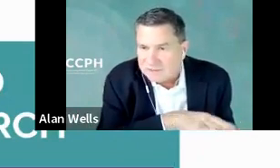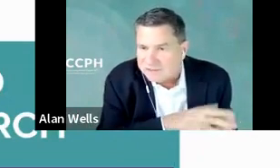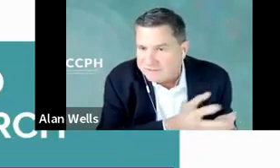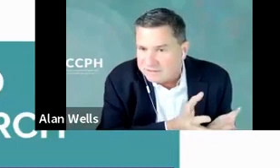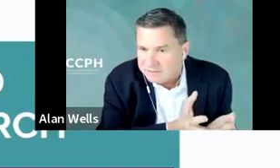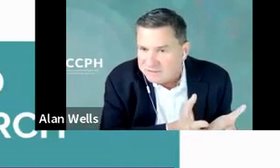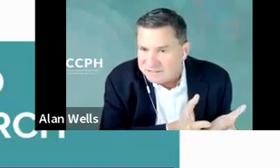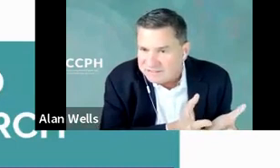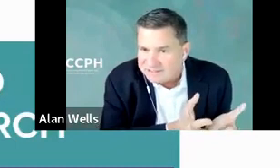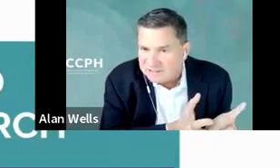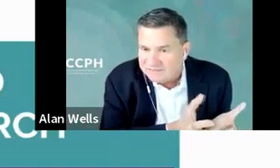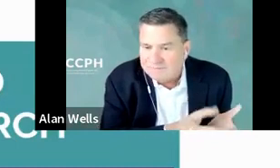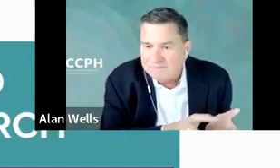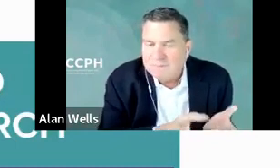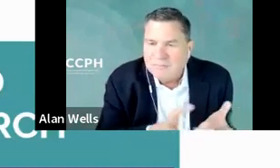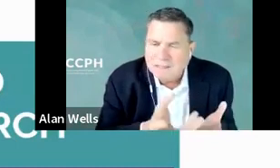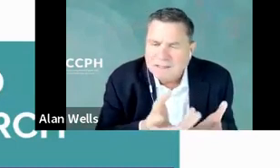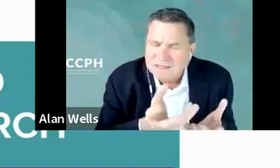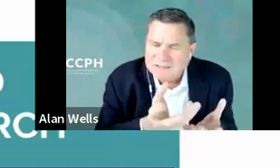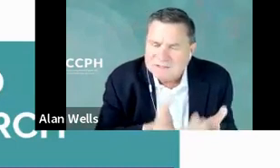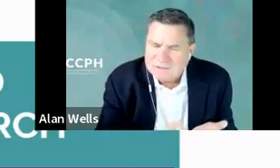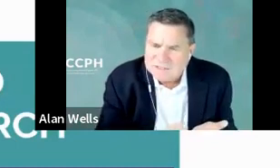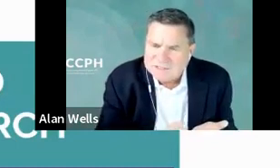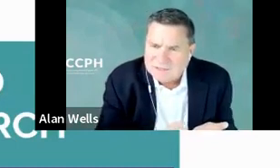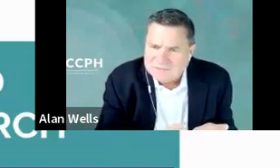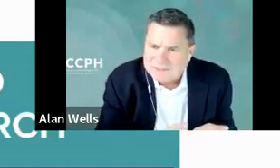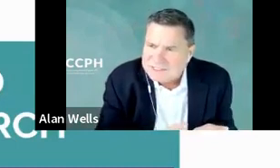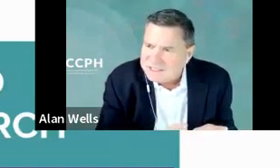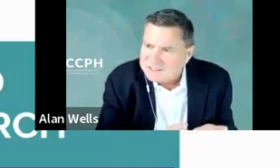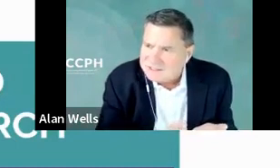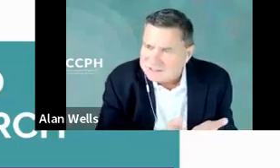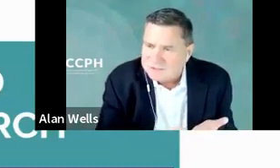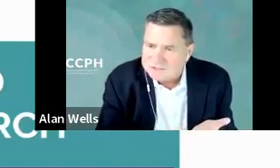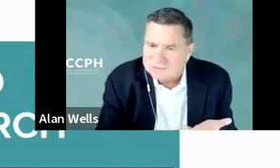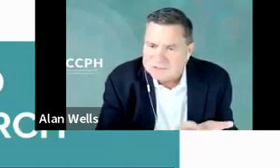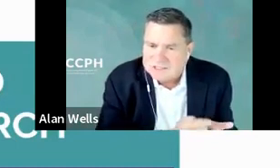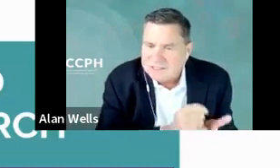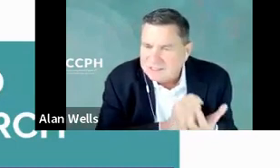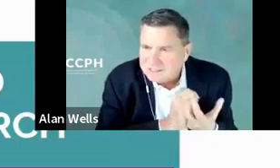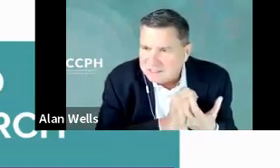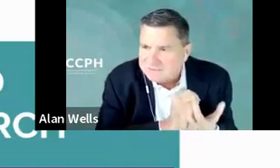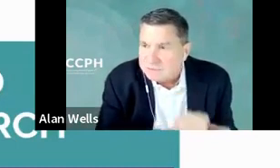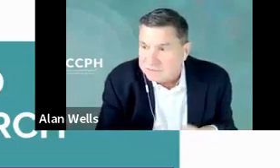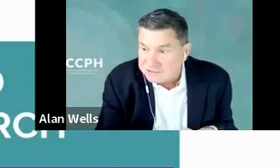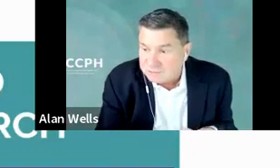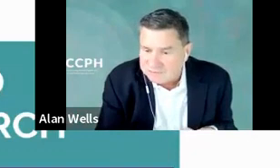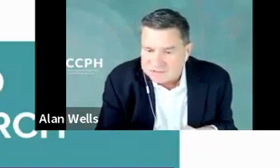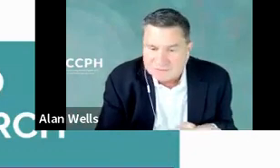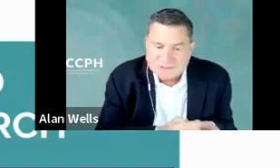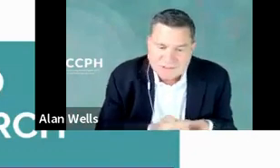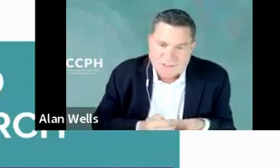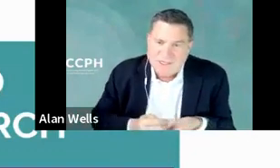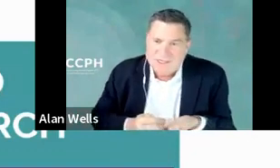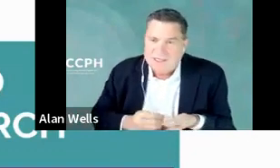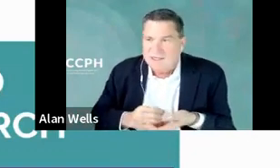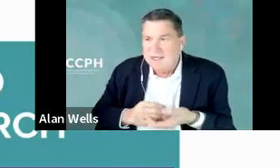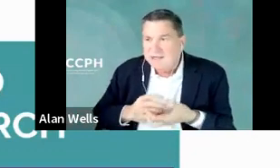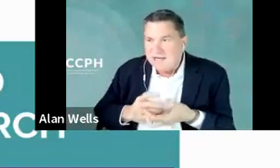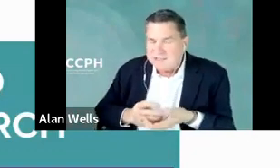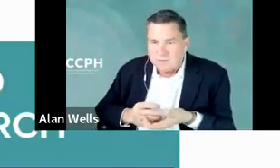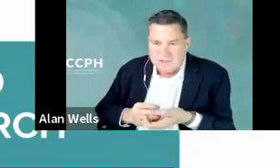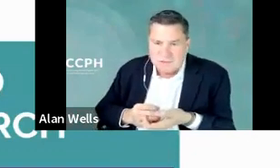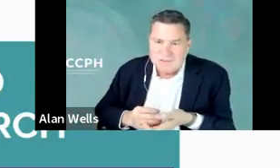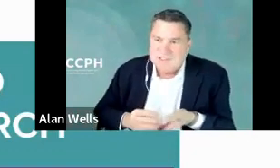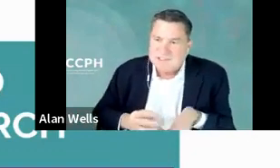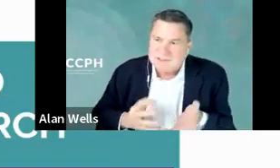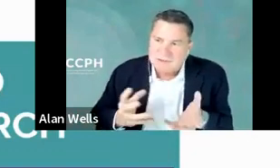is generated within the community itself. And to do this, you have to change the structures of traditional research indeed.